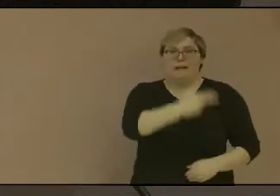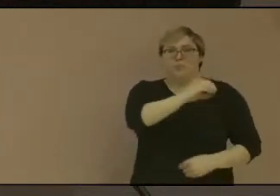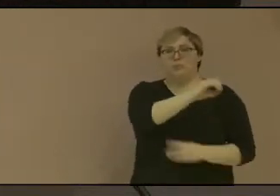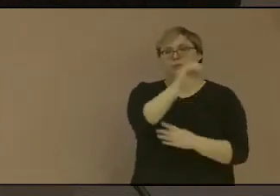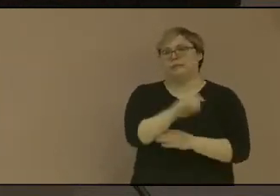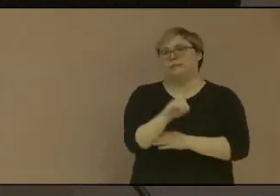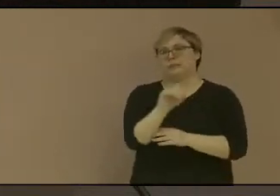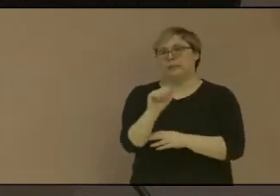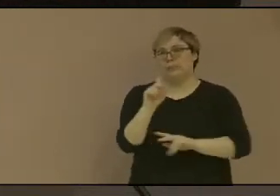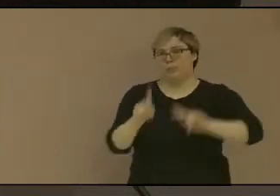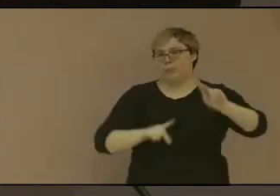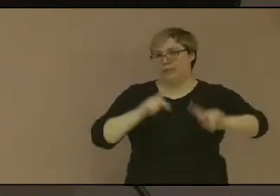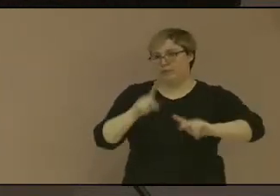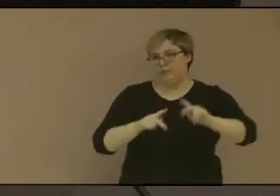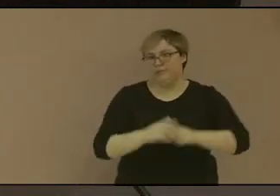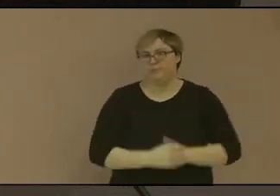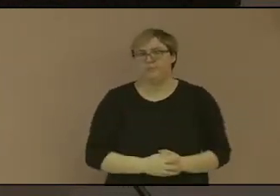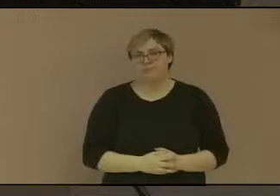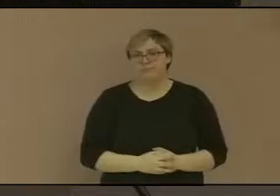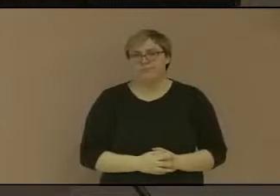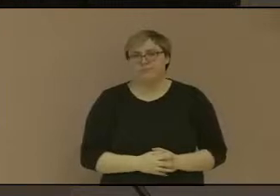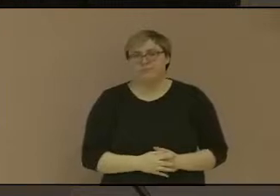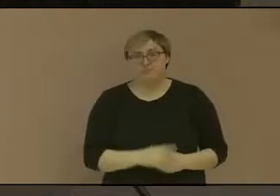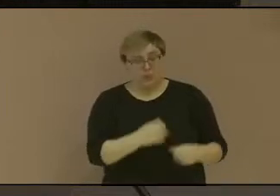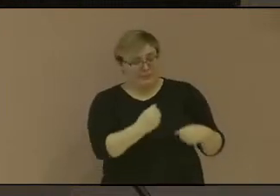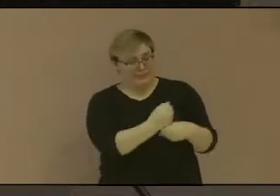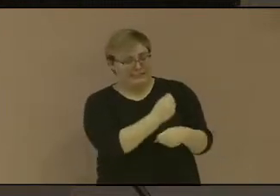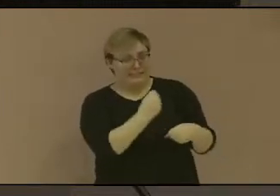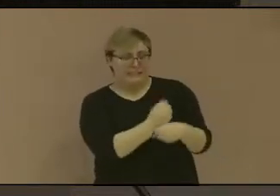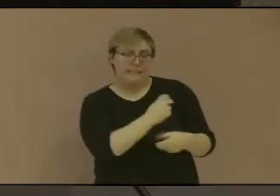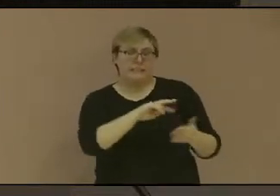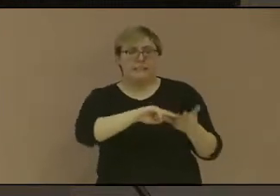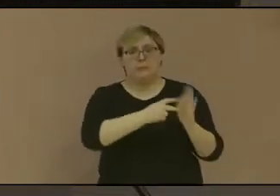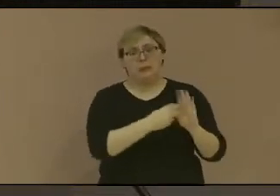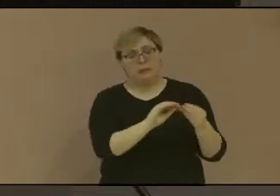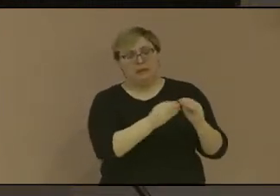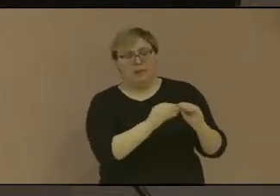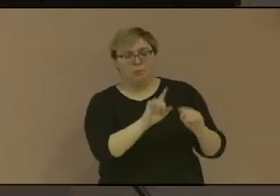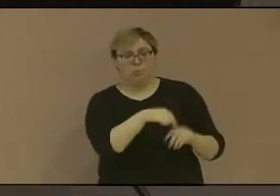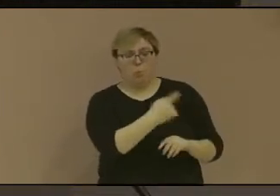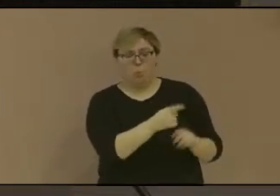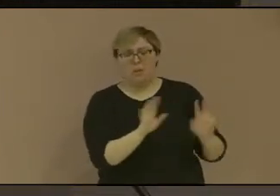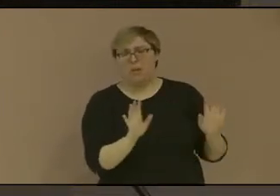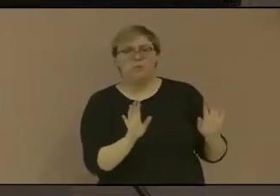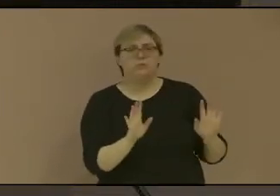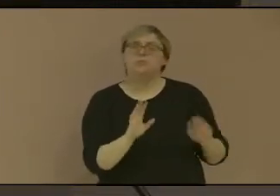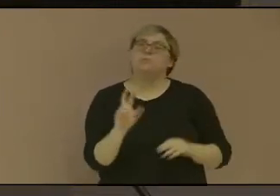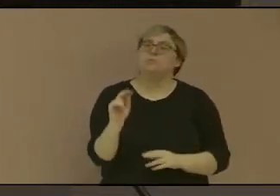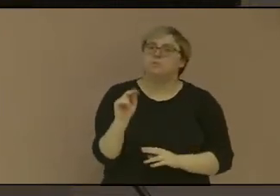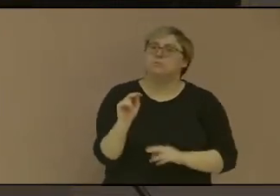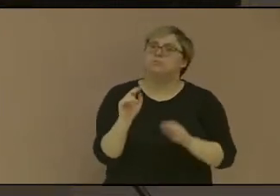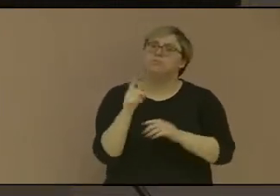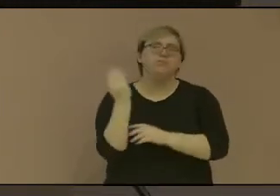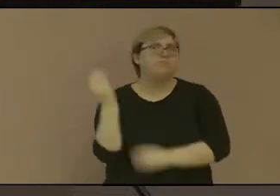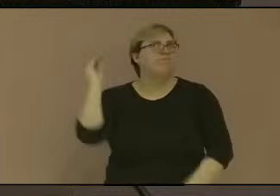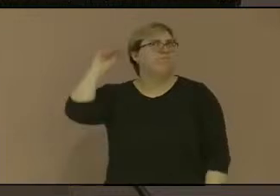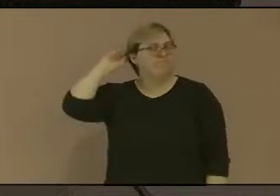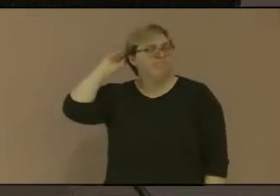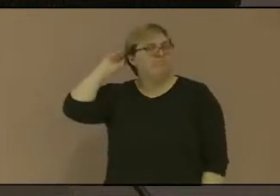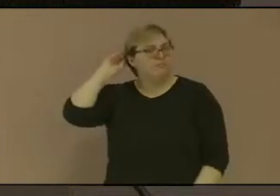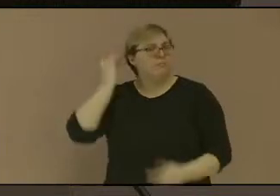This statistic is more than a number. It is a reminder of the work that's still to be done. The